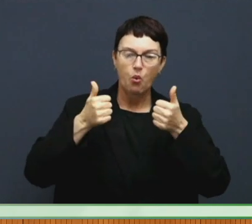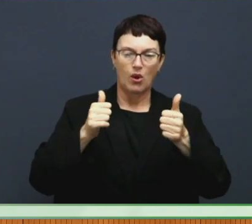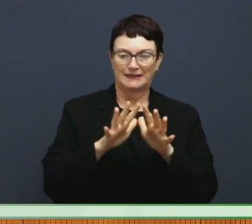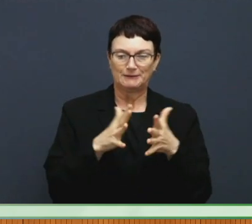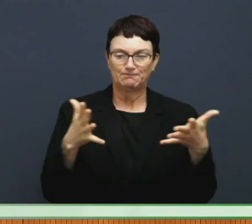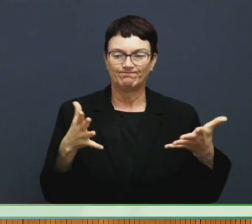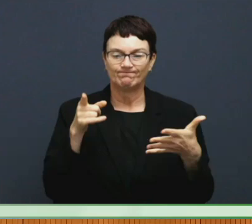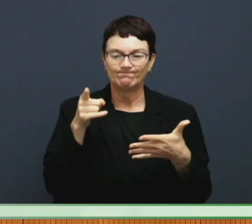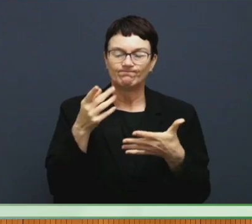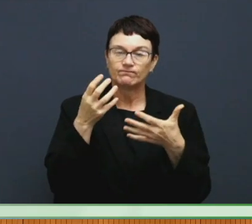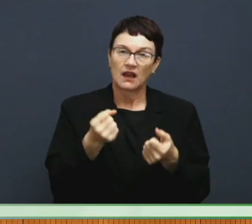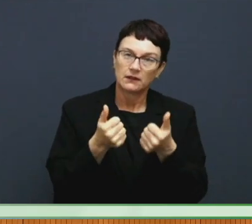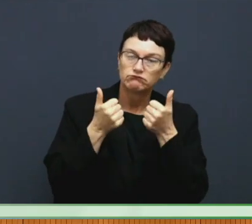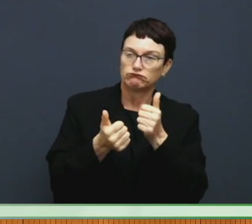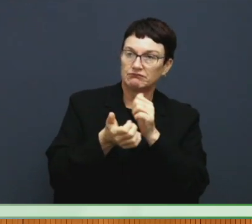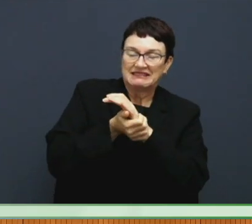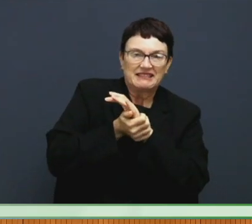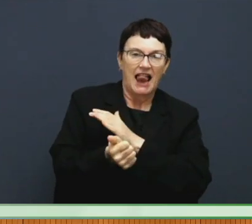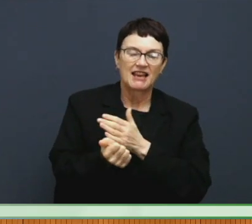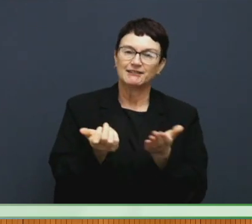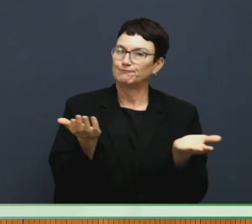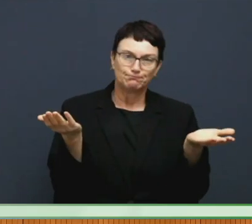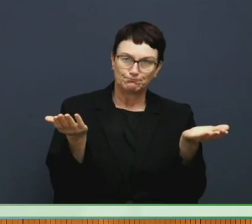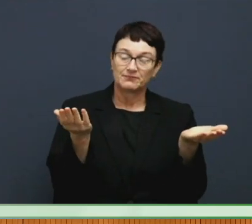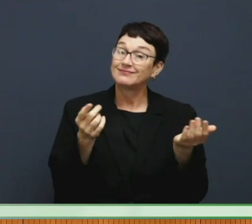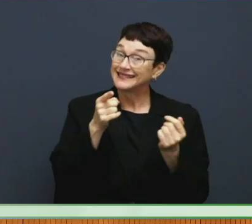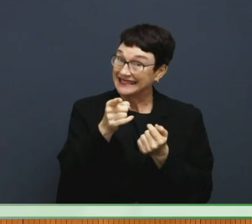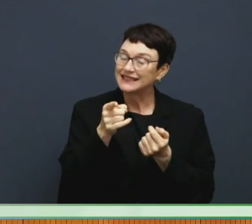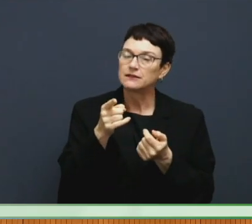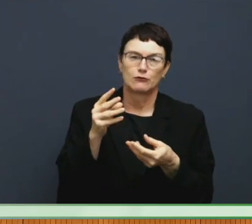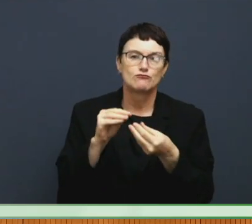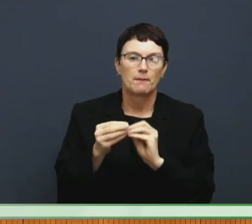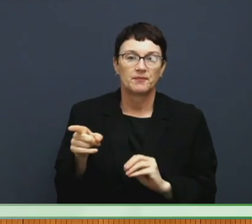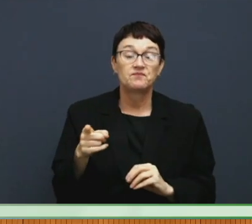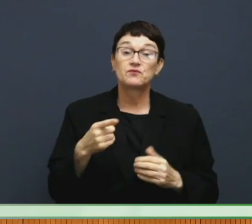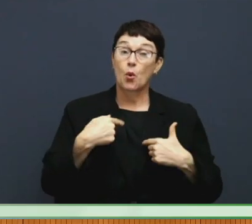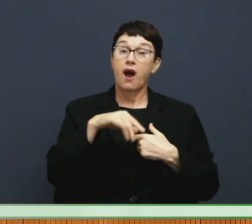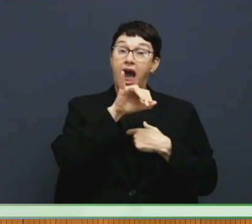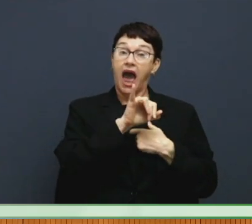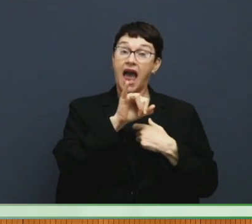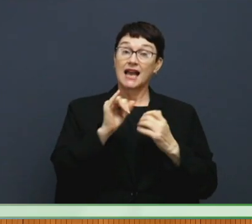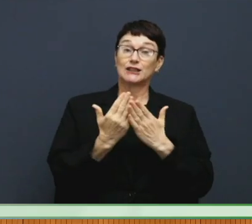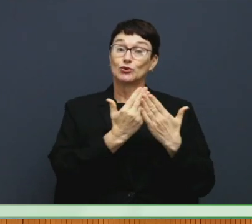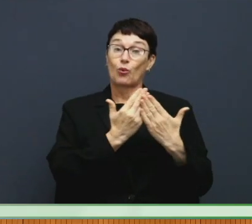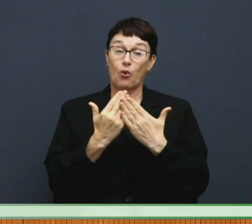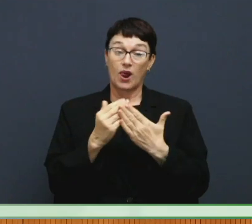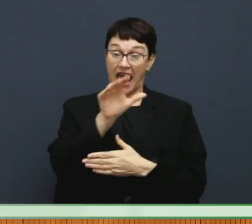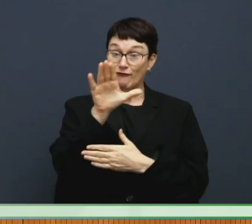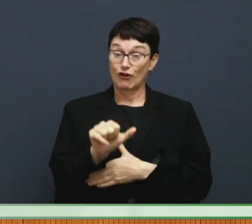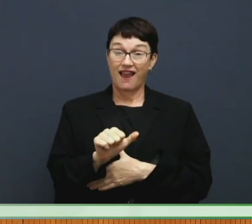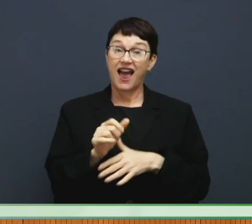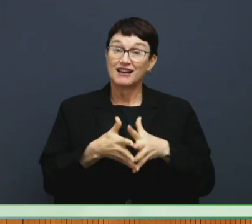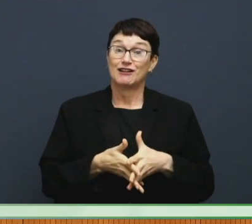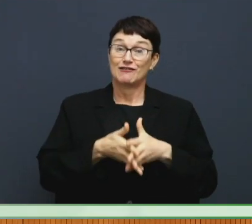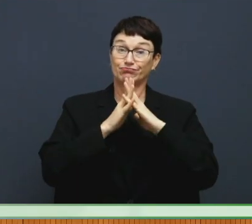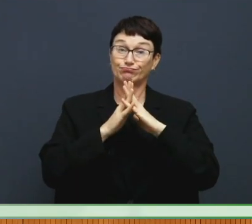skills. With this in mind, iSchoolAfrica was established in 2009 to bring the world's best